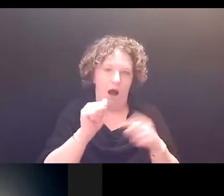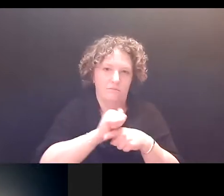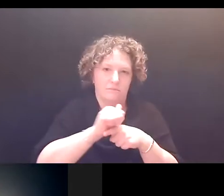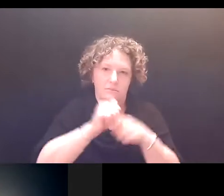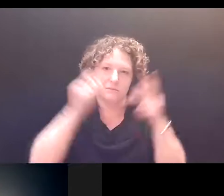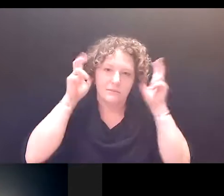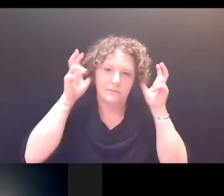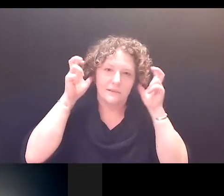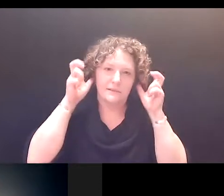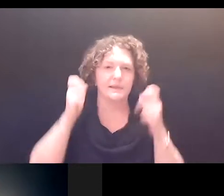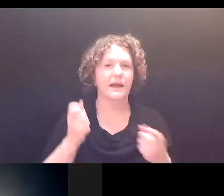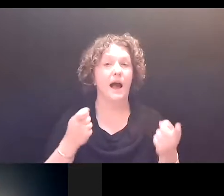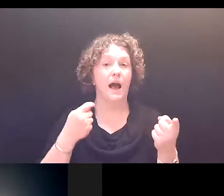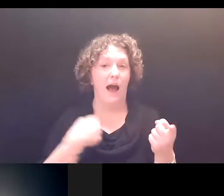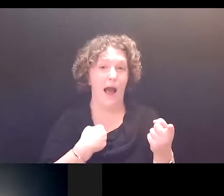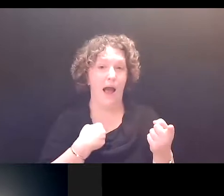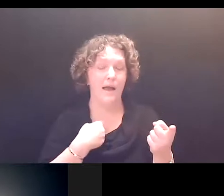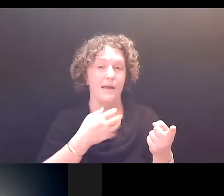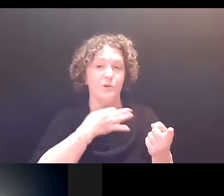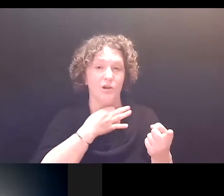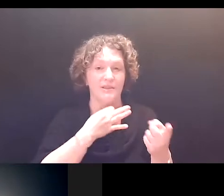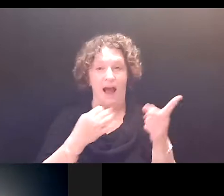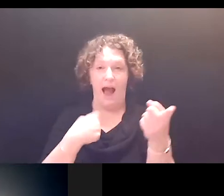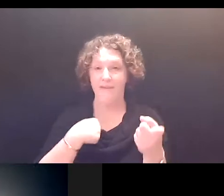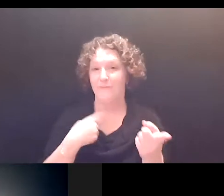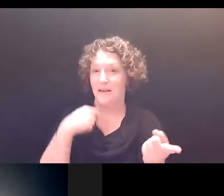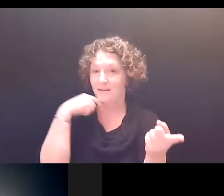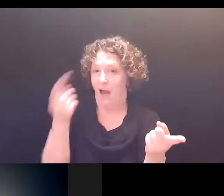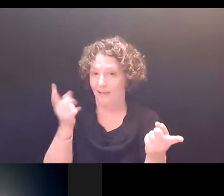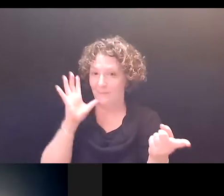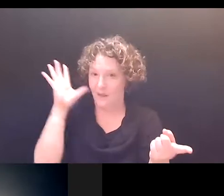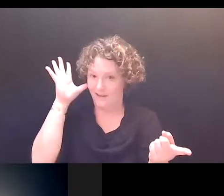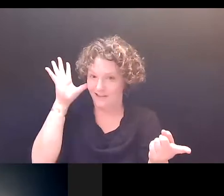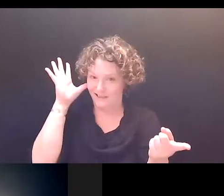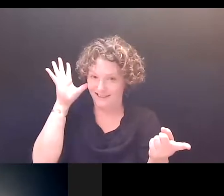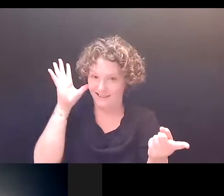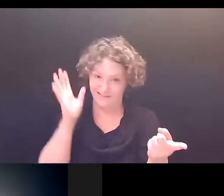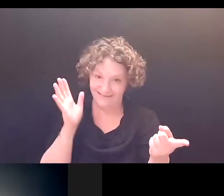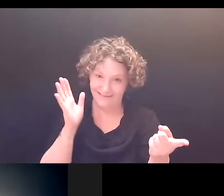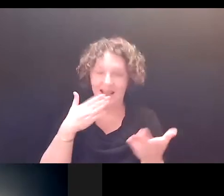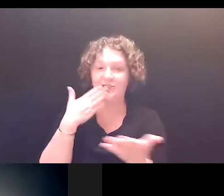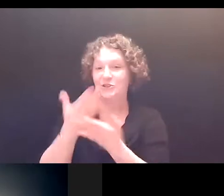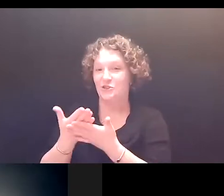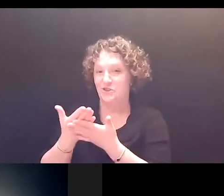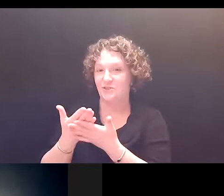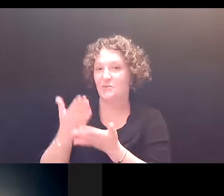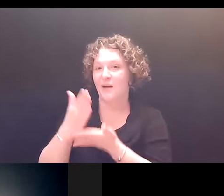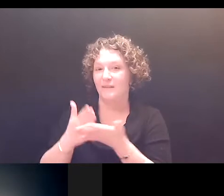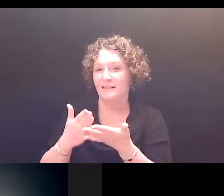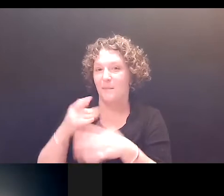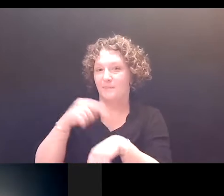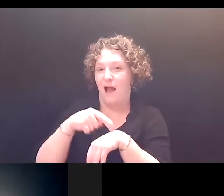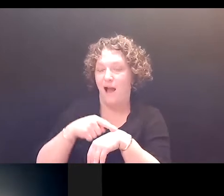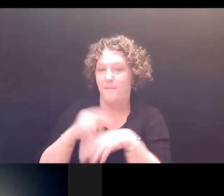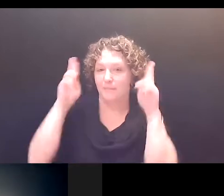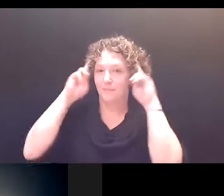the cochlear implants on to practice hearing, to practice listening. I'm curious, have you been telling parents